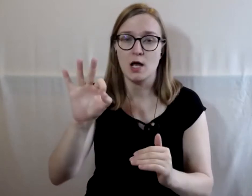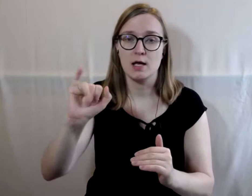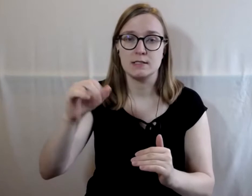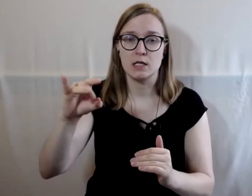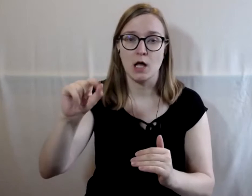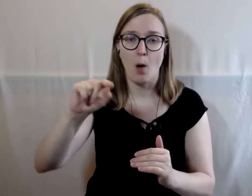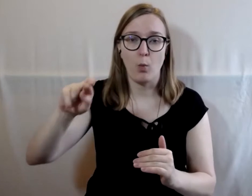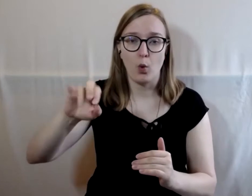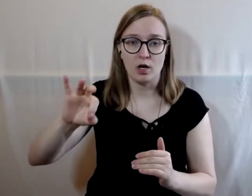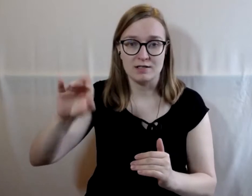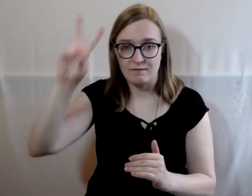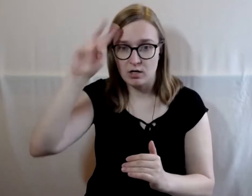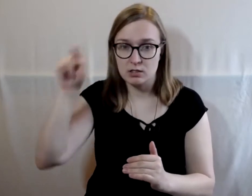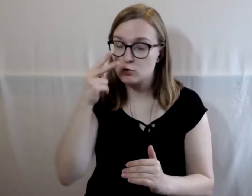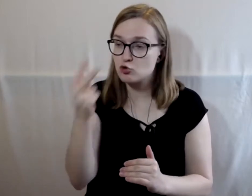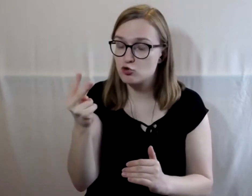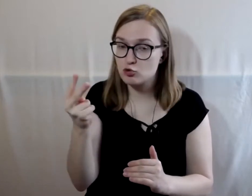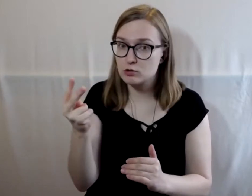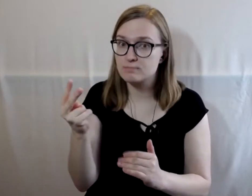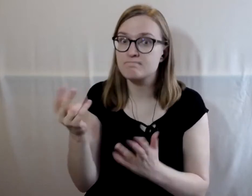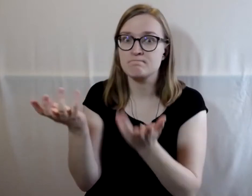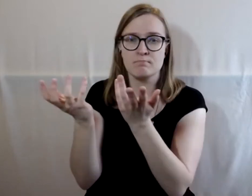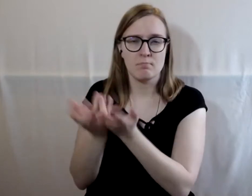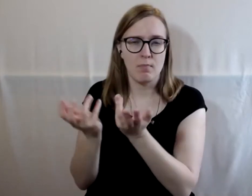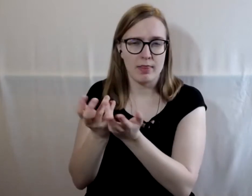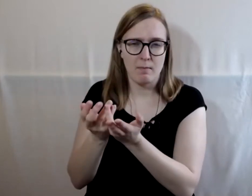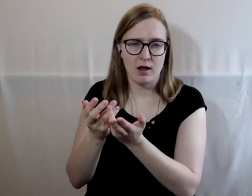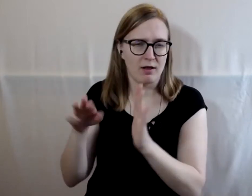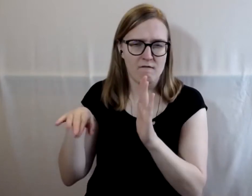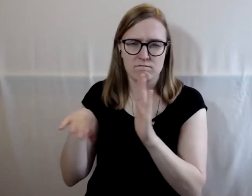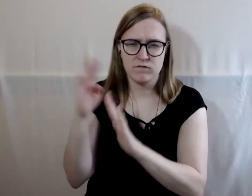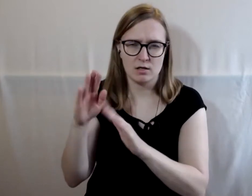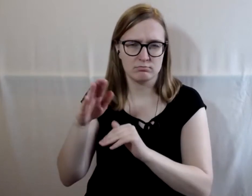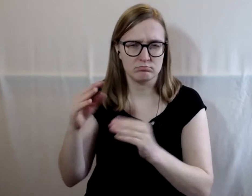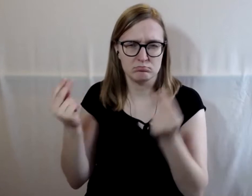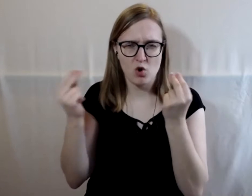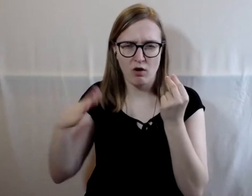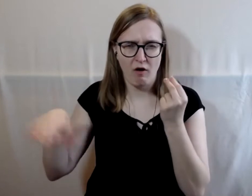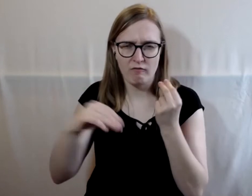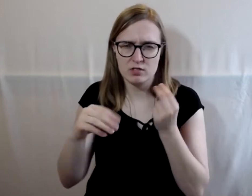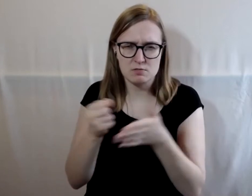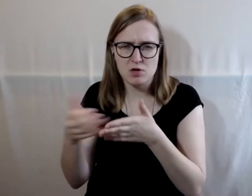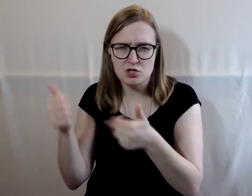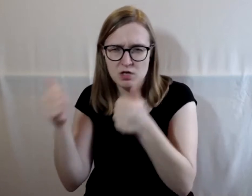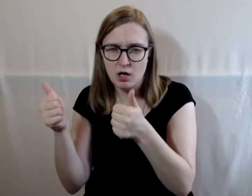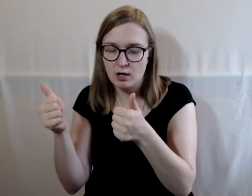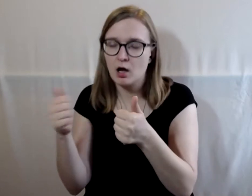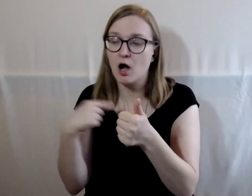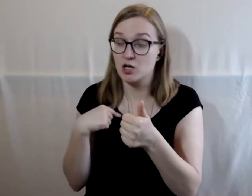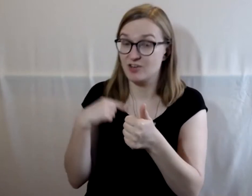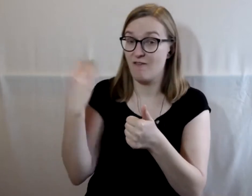mathematics, and they've shown that in their mathematics course that